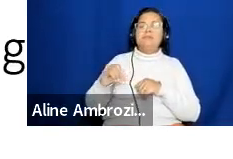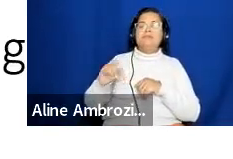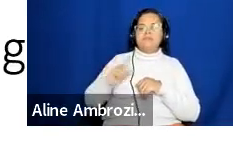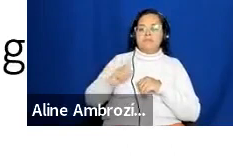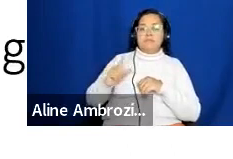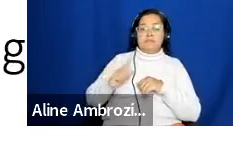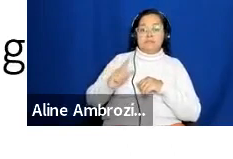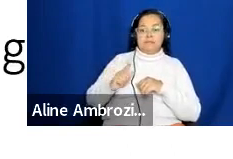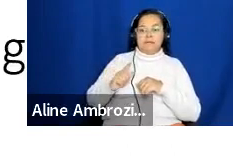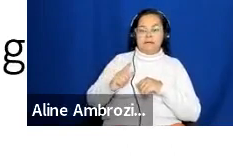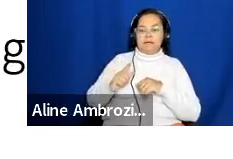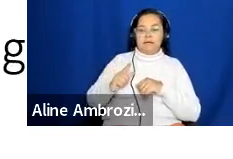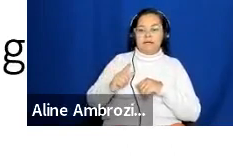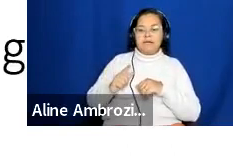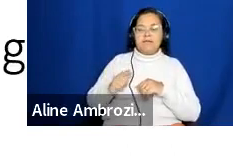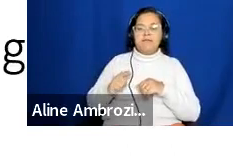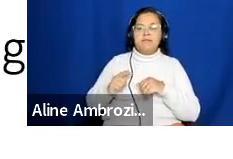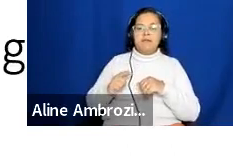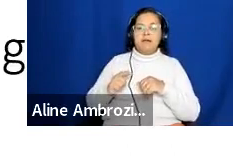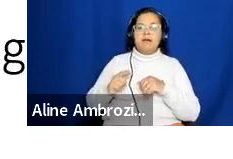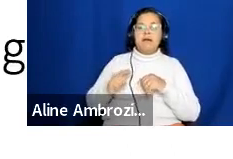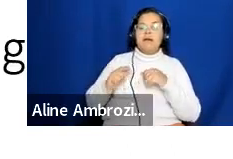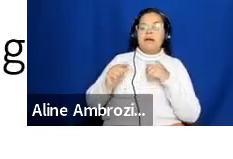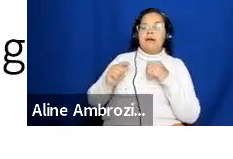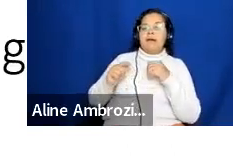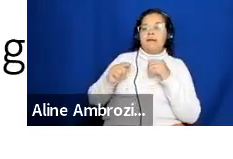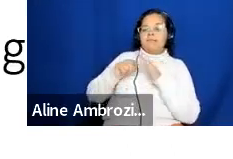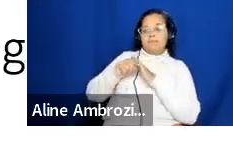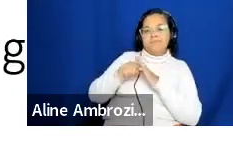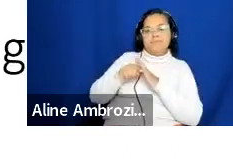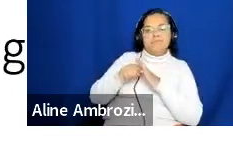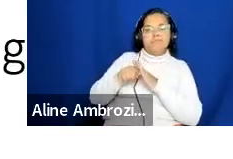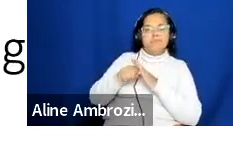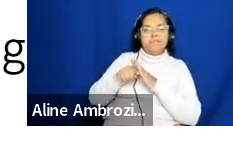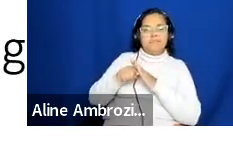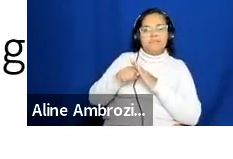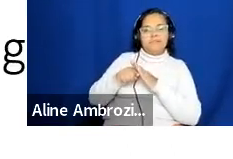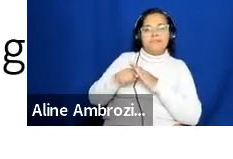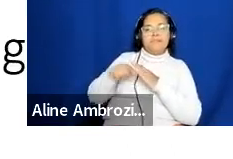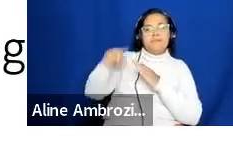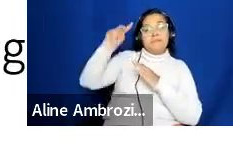a historical approach to the development of something,